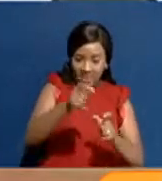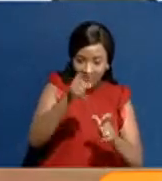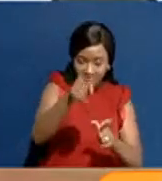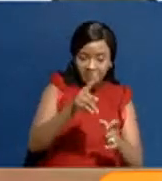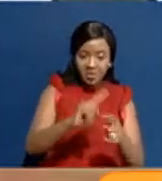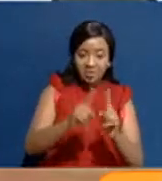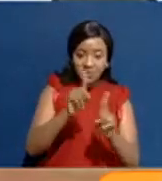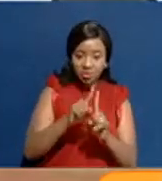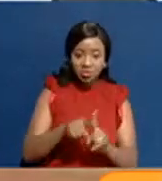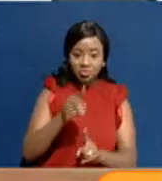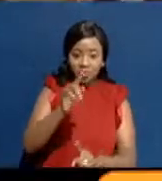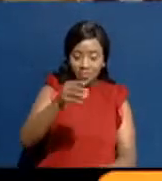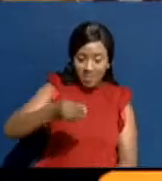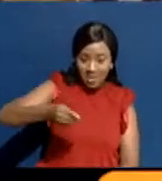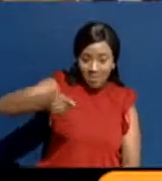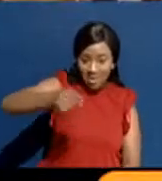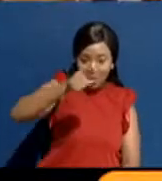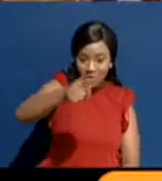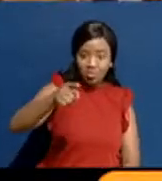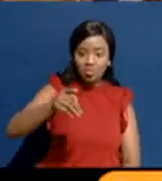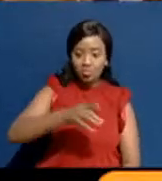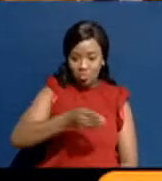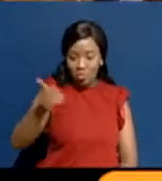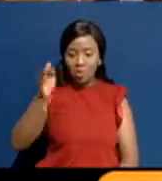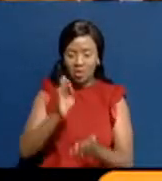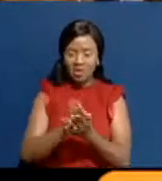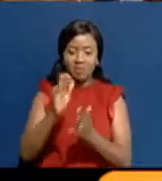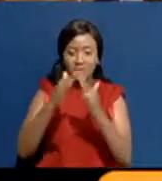also paid to put it in your house.